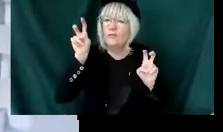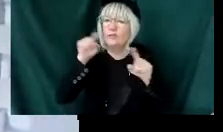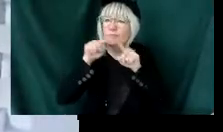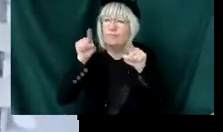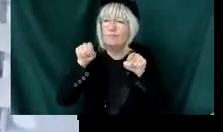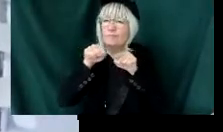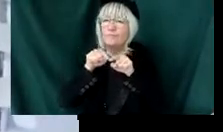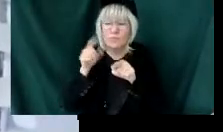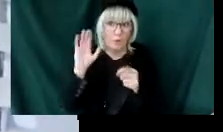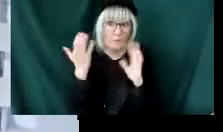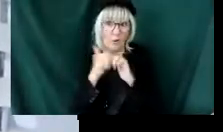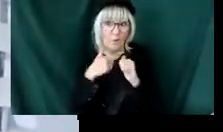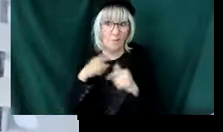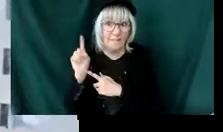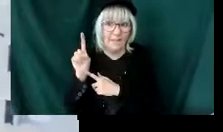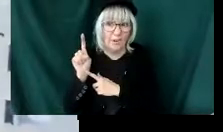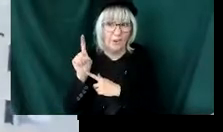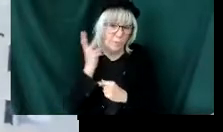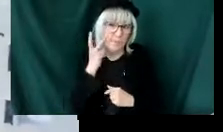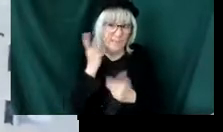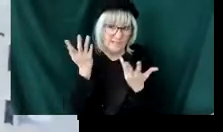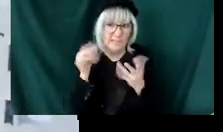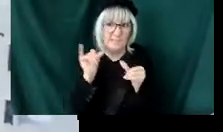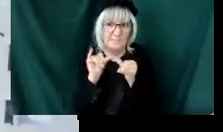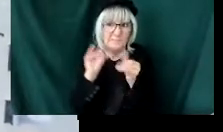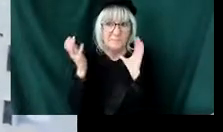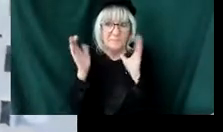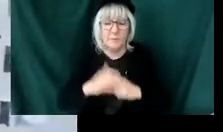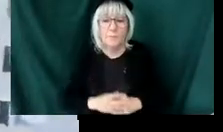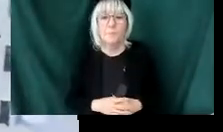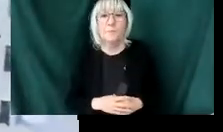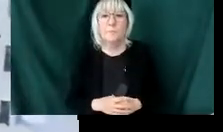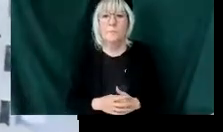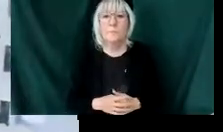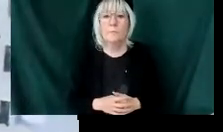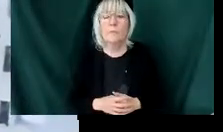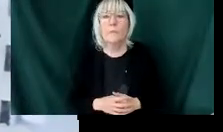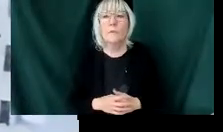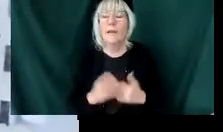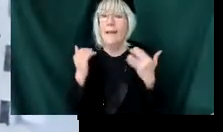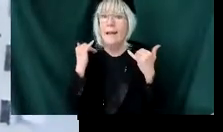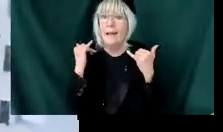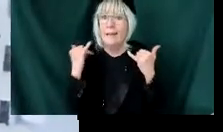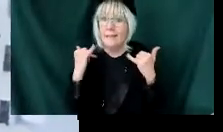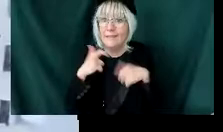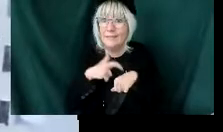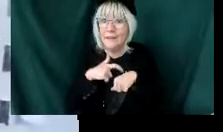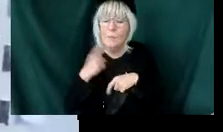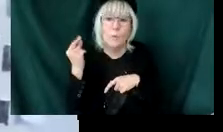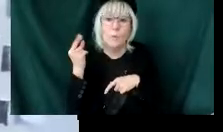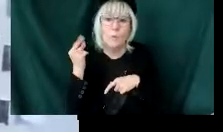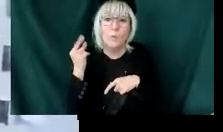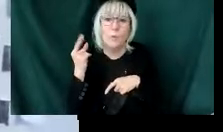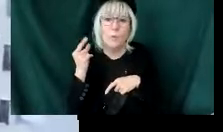you in comparison to my finger. And this time I'm going to